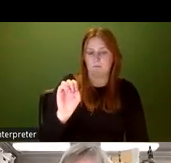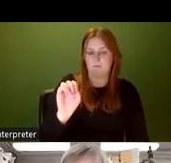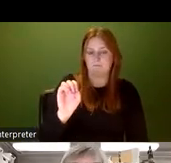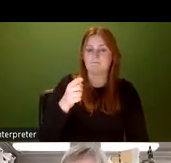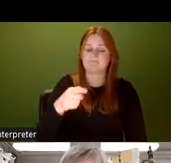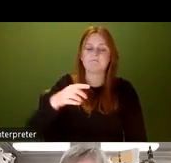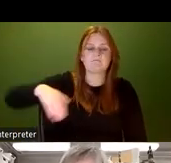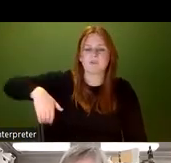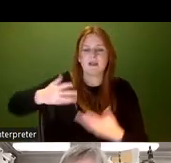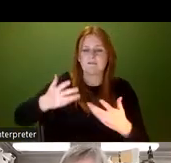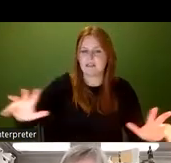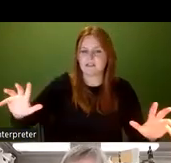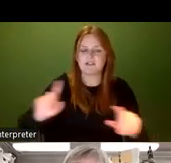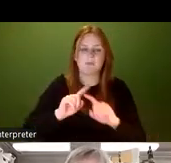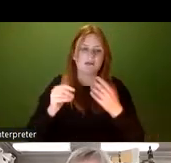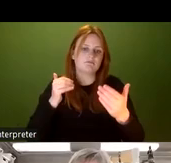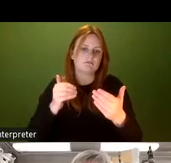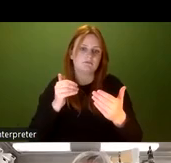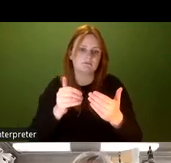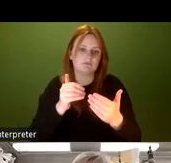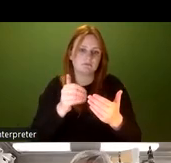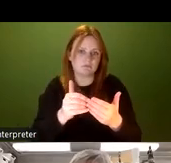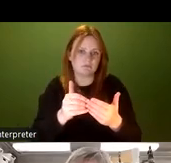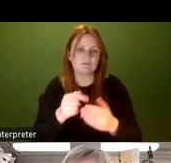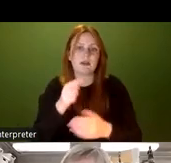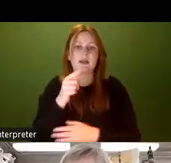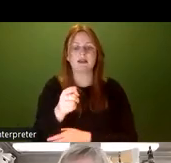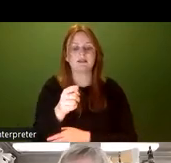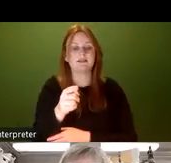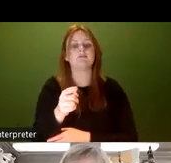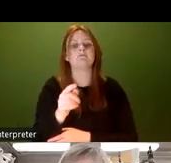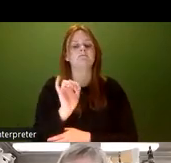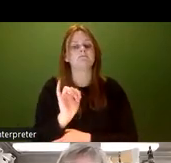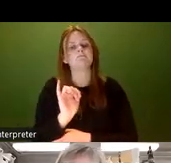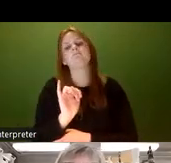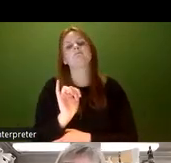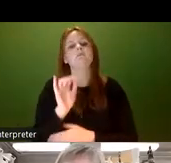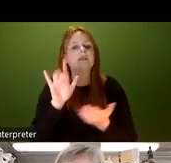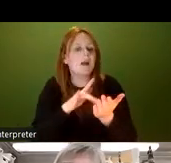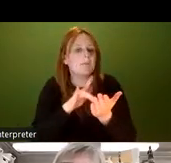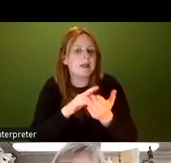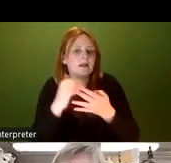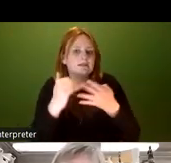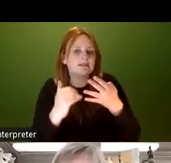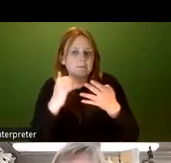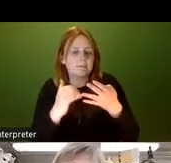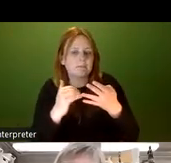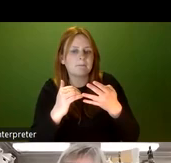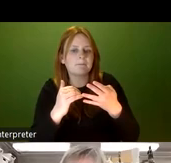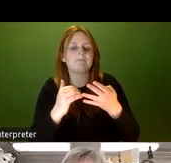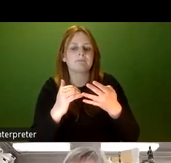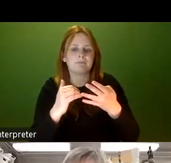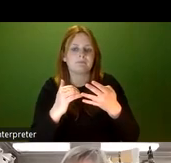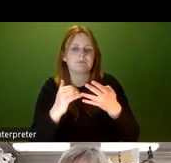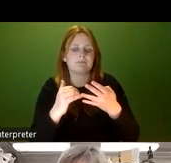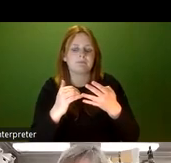but getting there. And this was another interim step. And these are moving towards being